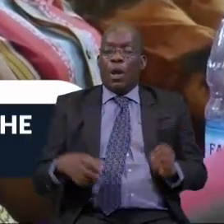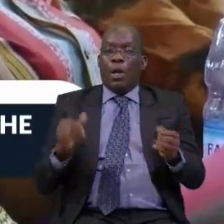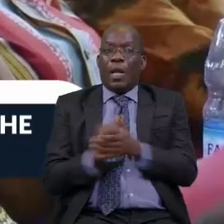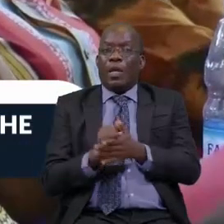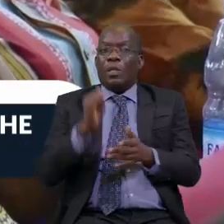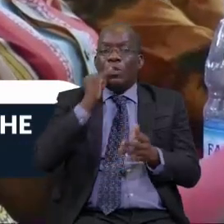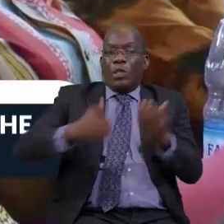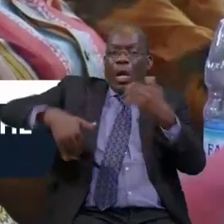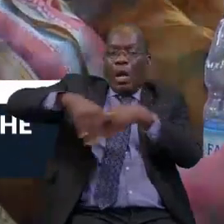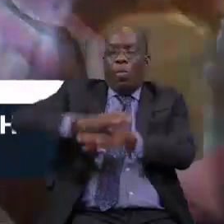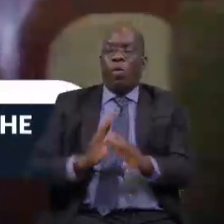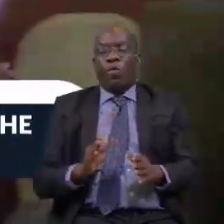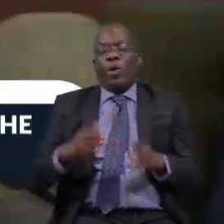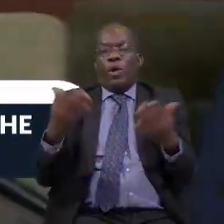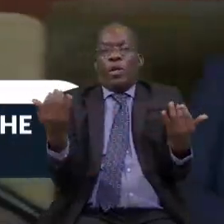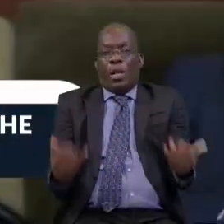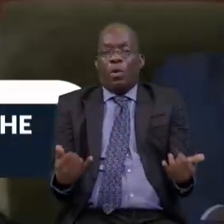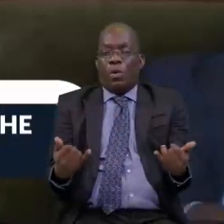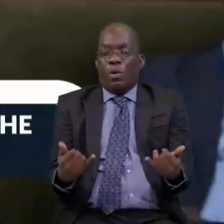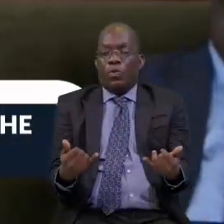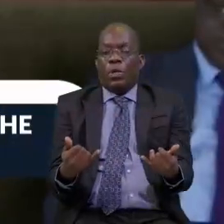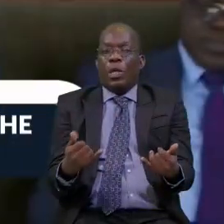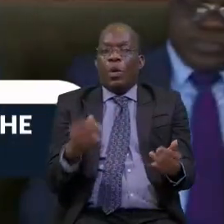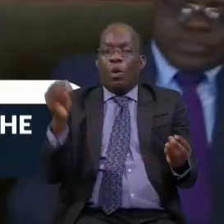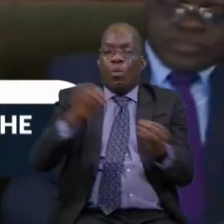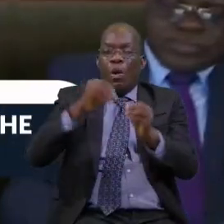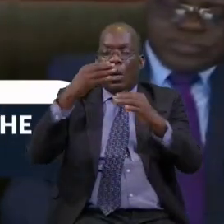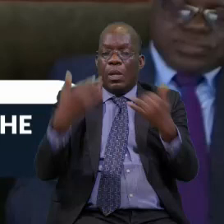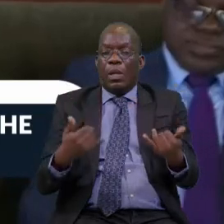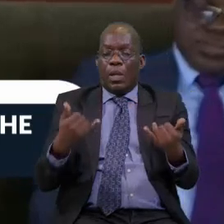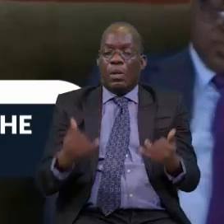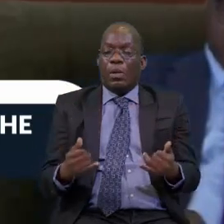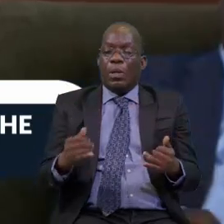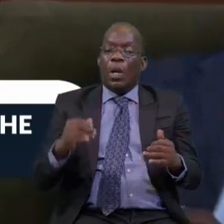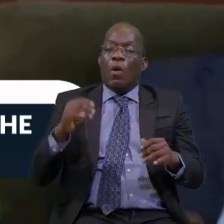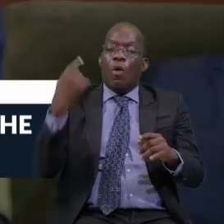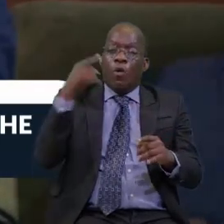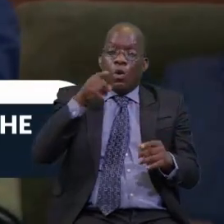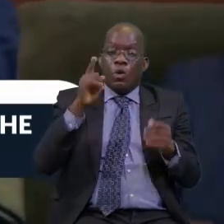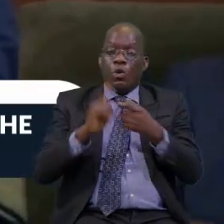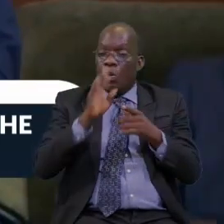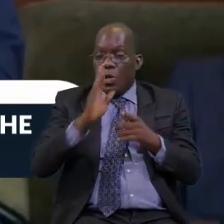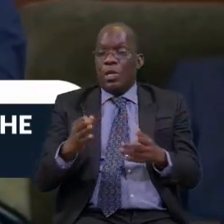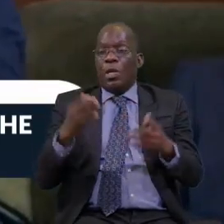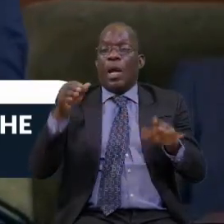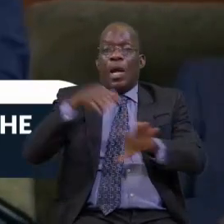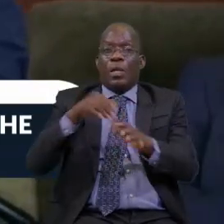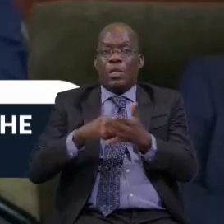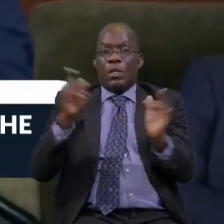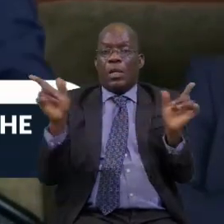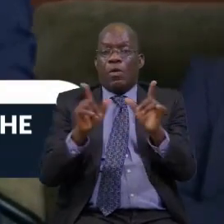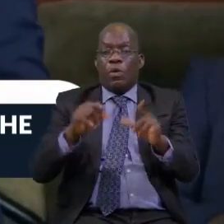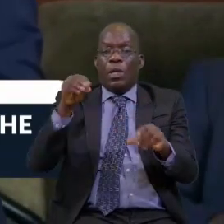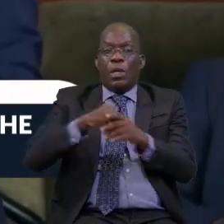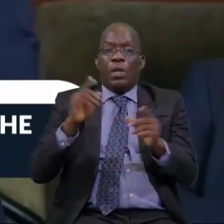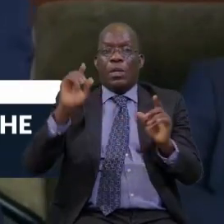you are at present. Obviously, for you to be at this level of leadership in education, in government,